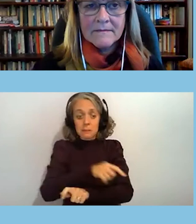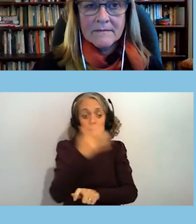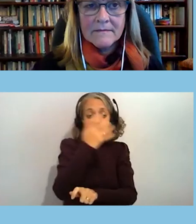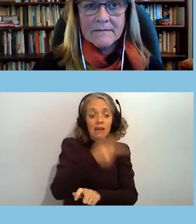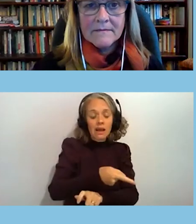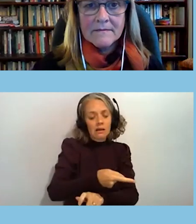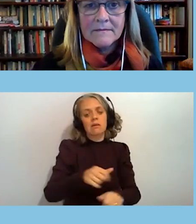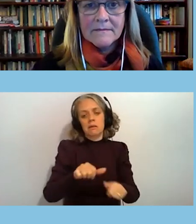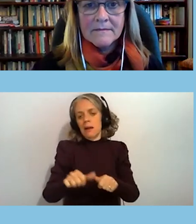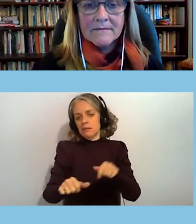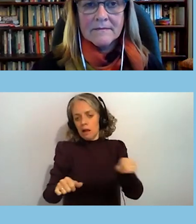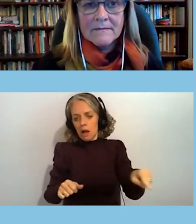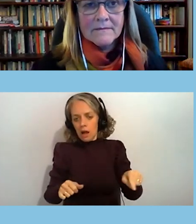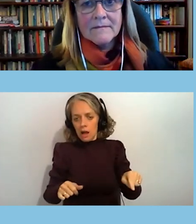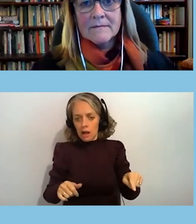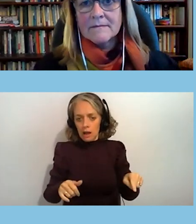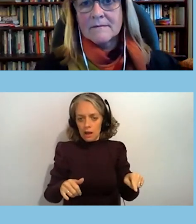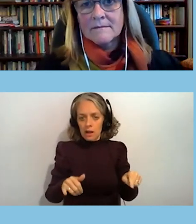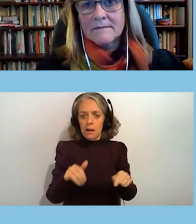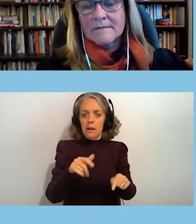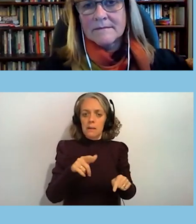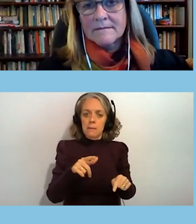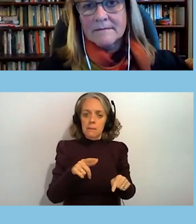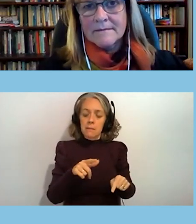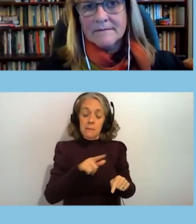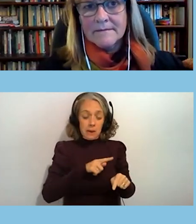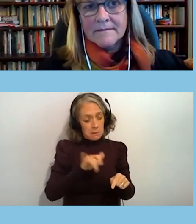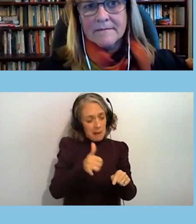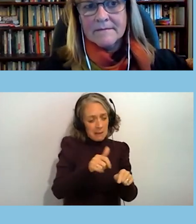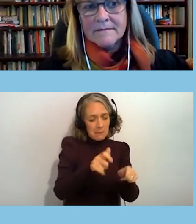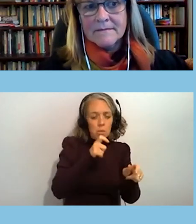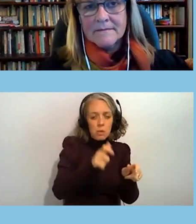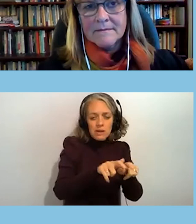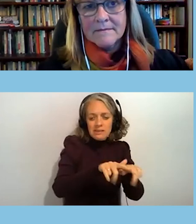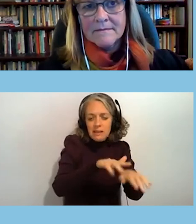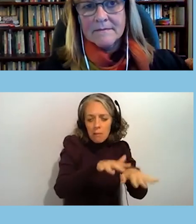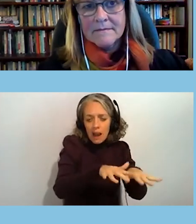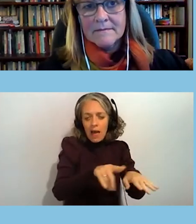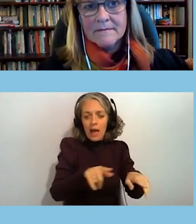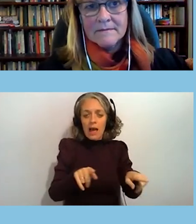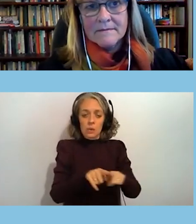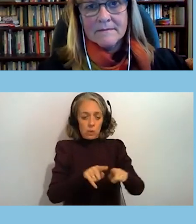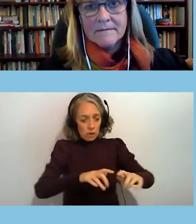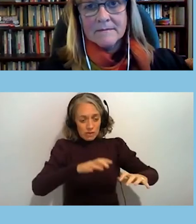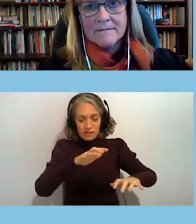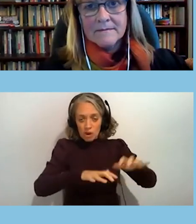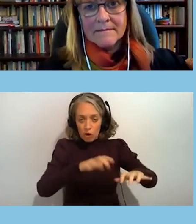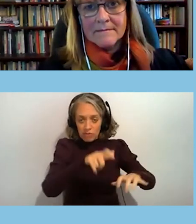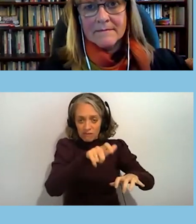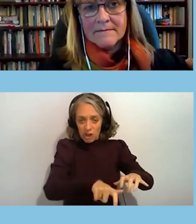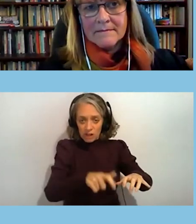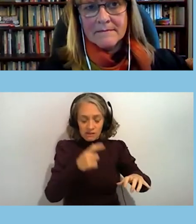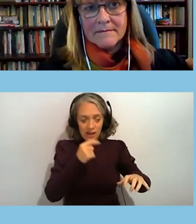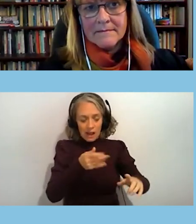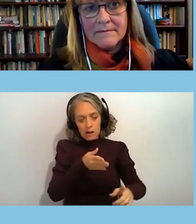But there might be a similarity, and also sonographers have the ability to